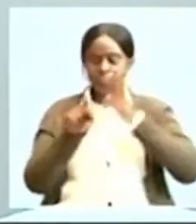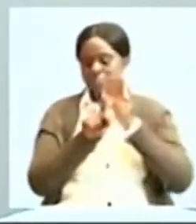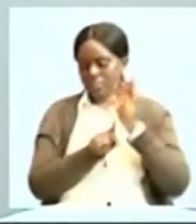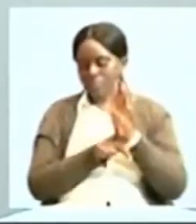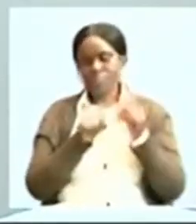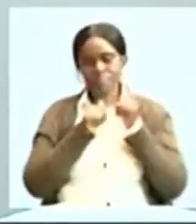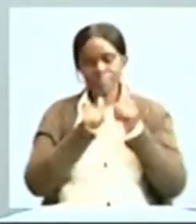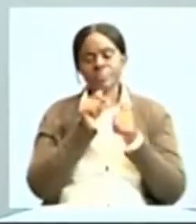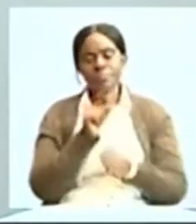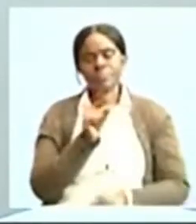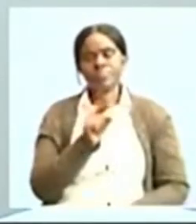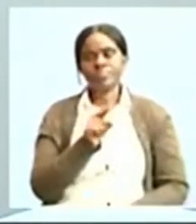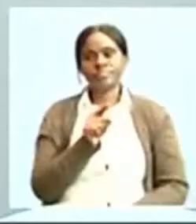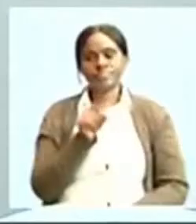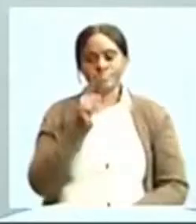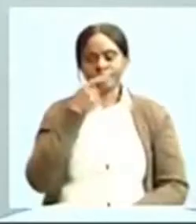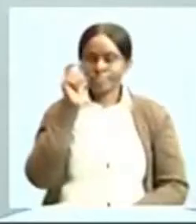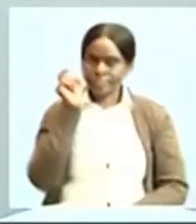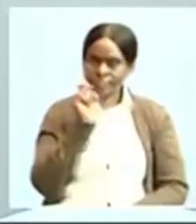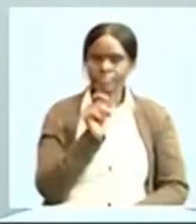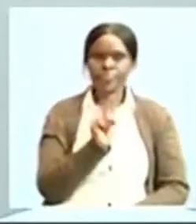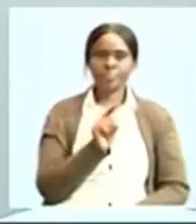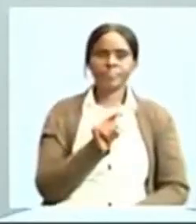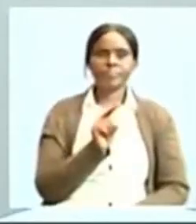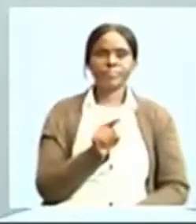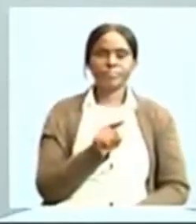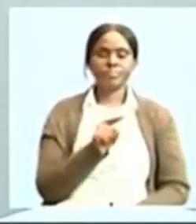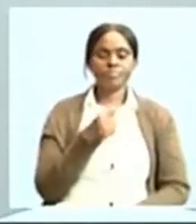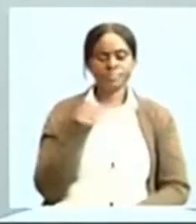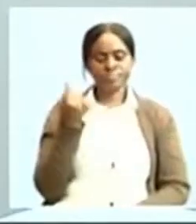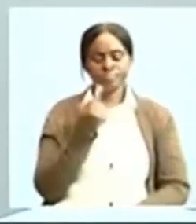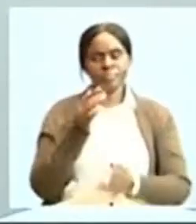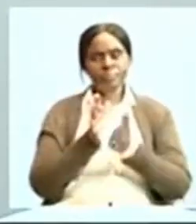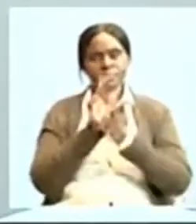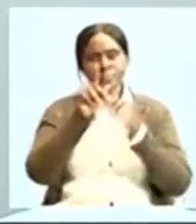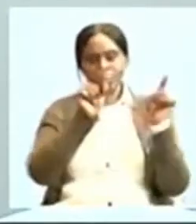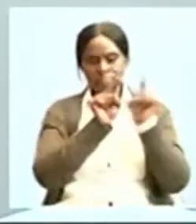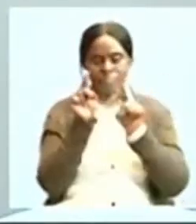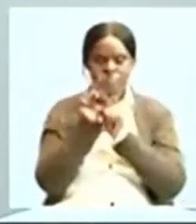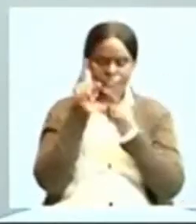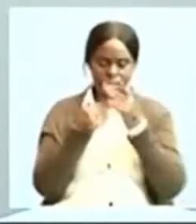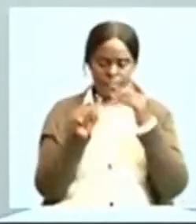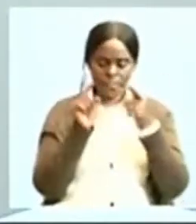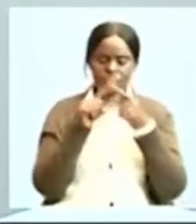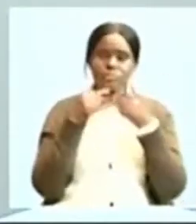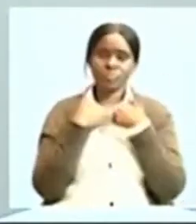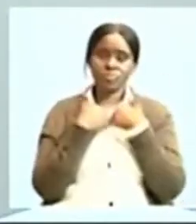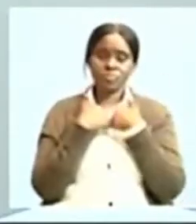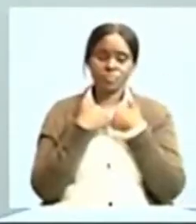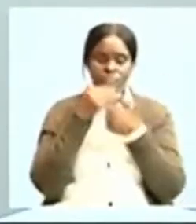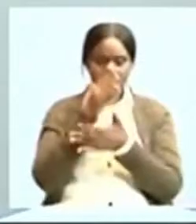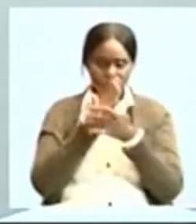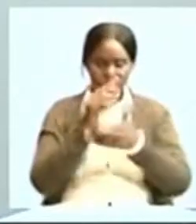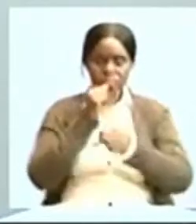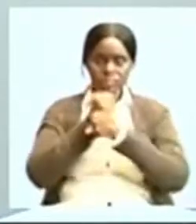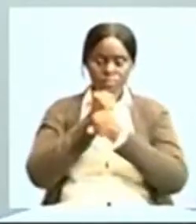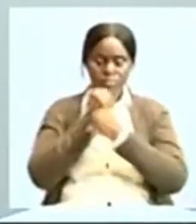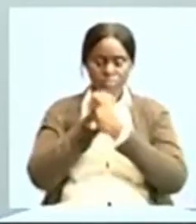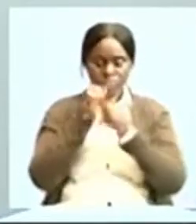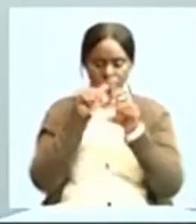We follow it. That's a directive. So I want to urge you also to take some effort in